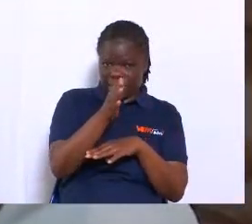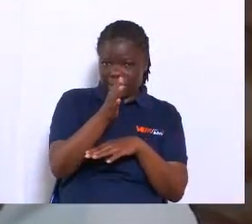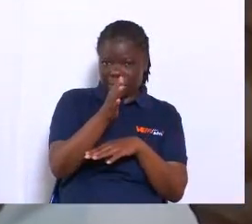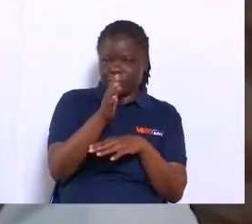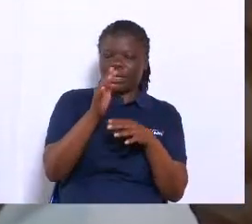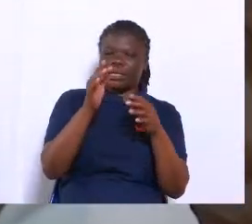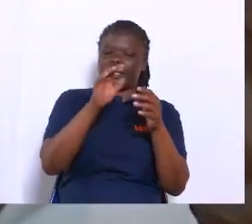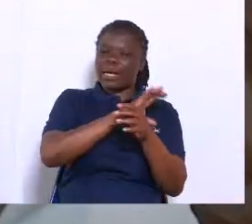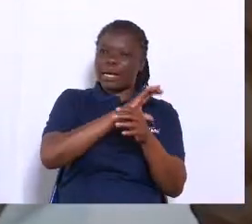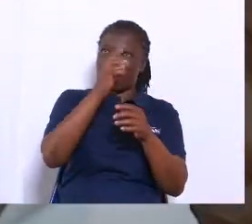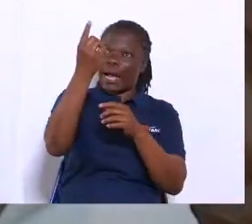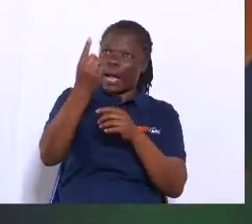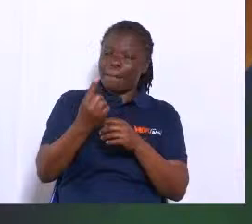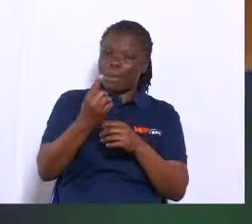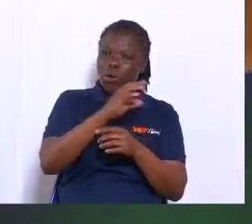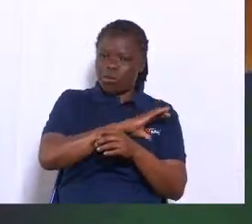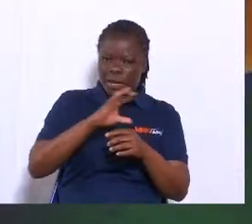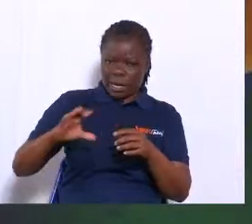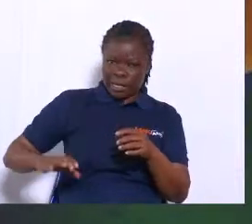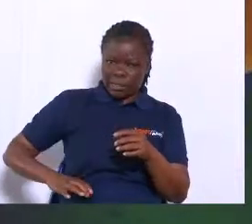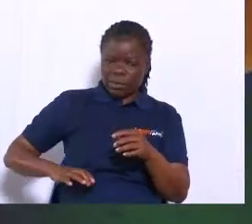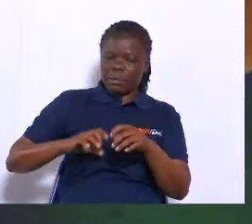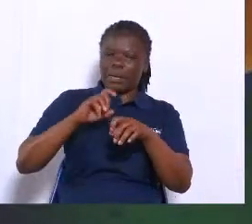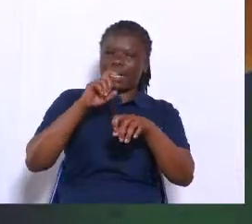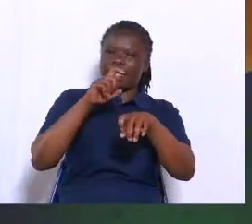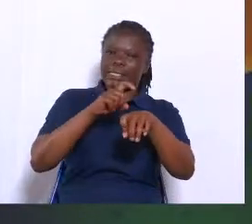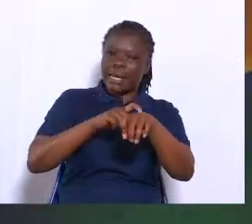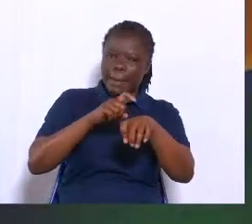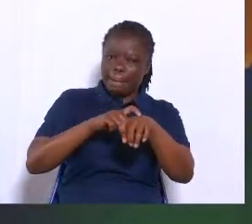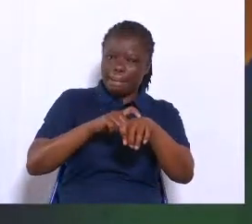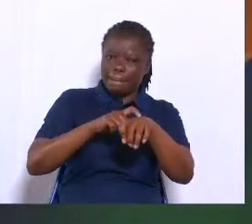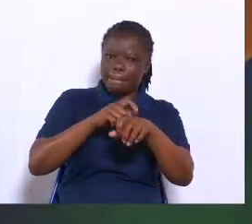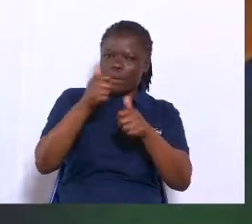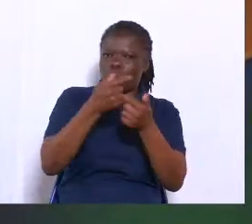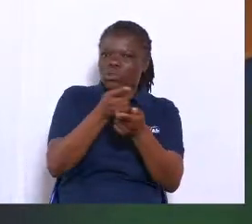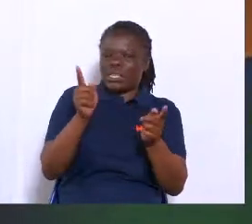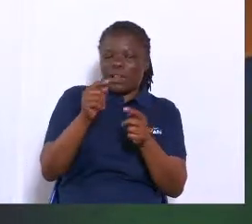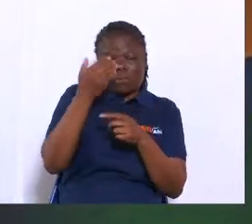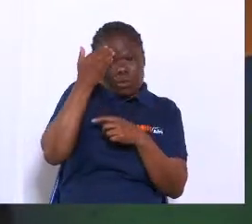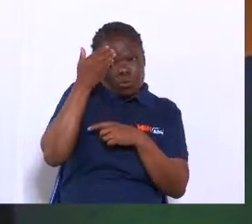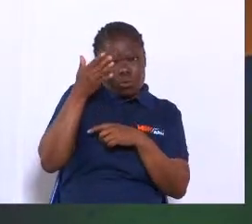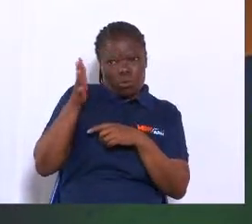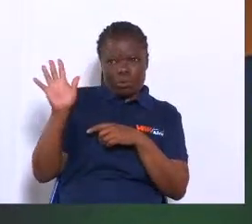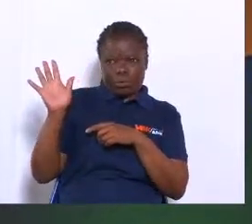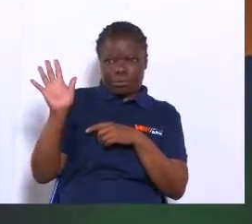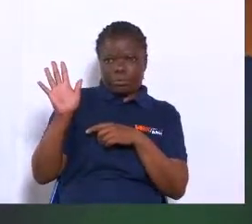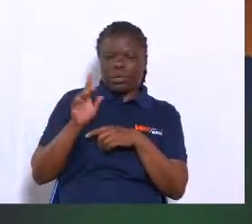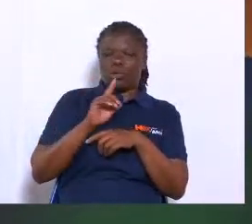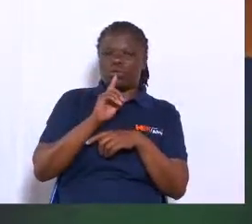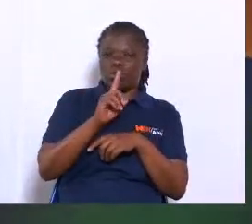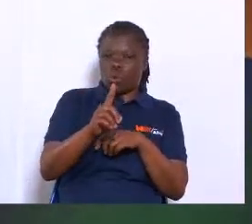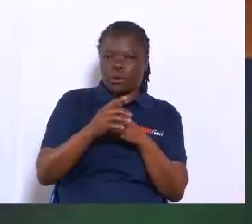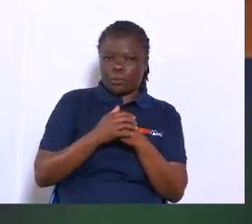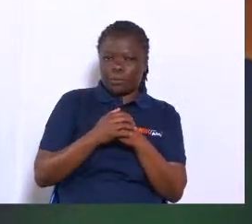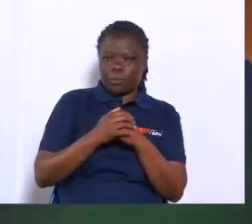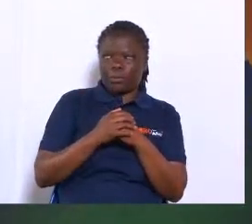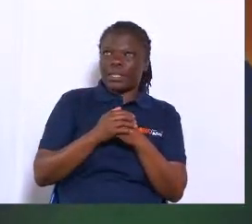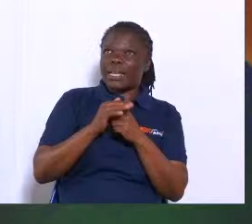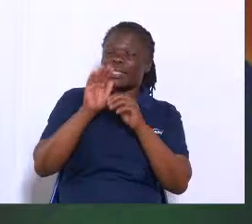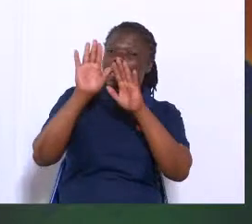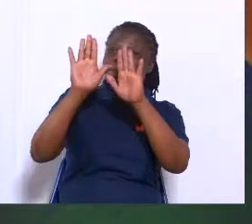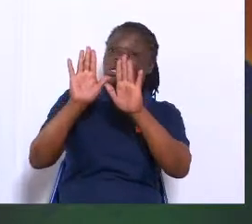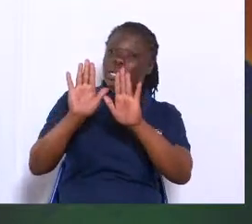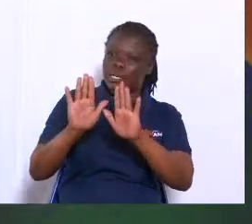coming of Christ will be at a time that we least expect it. Therefore, it's